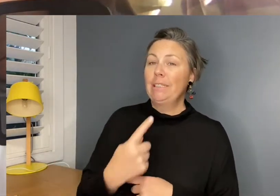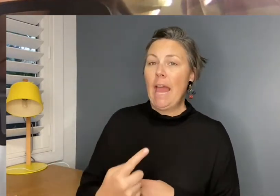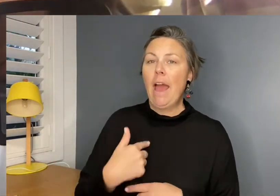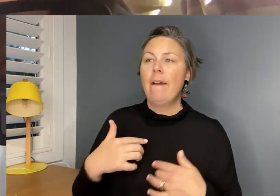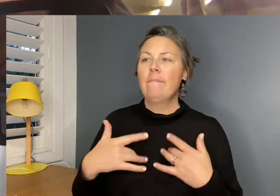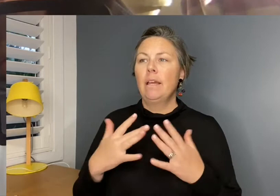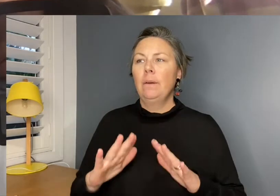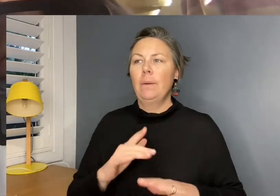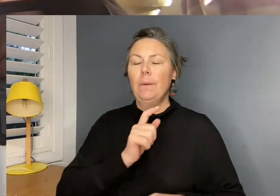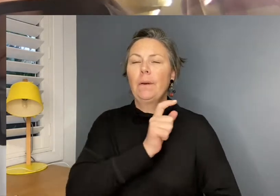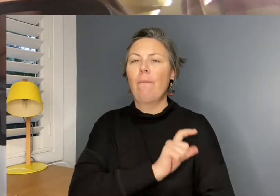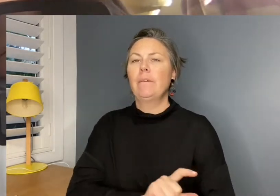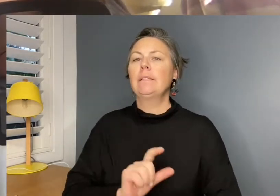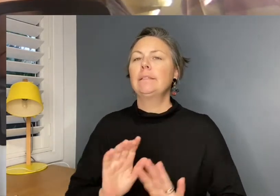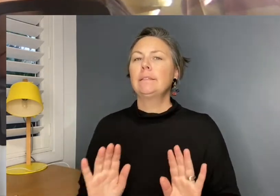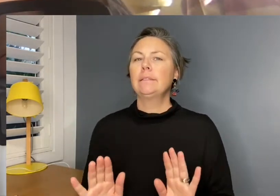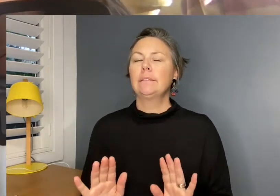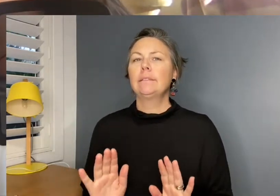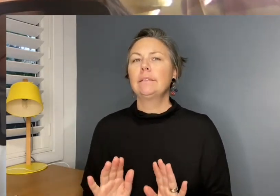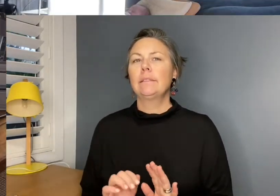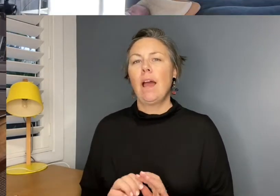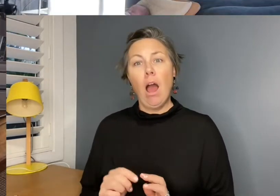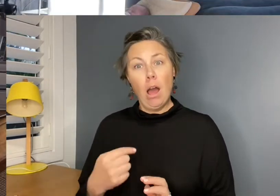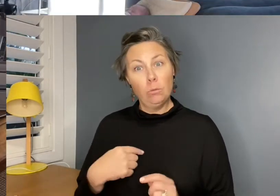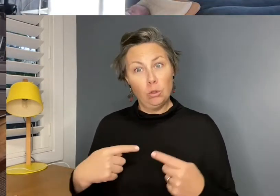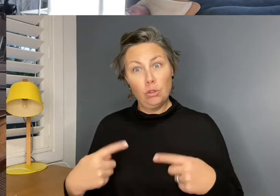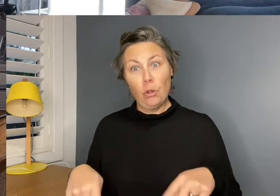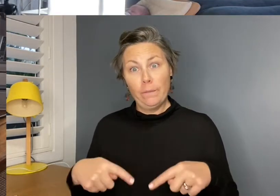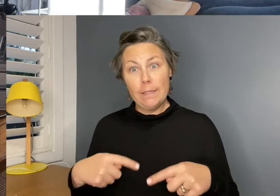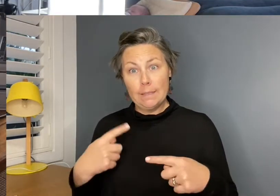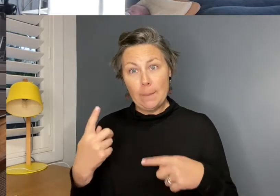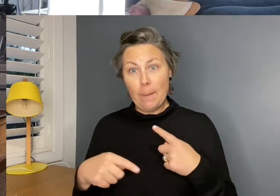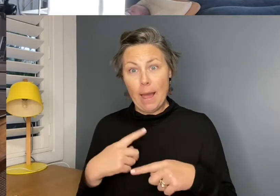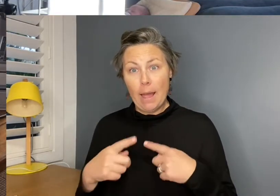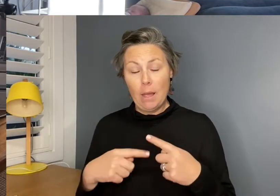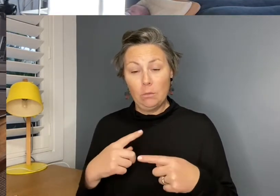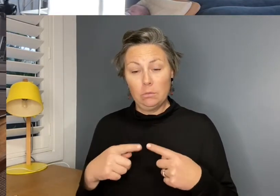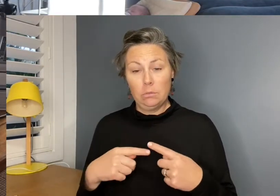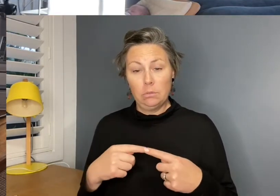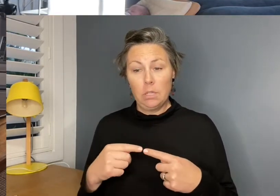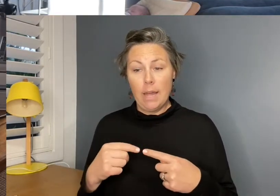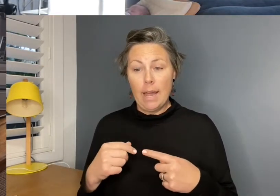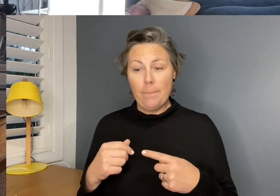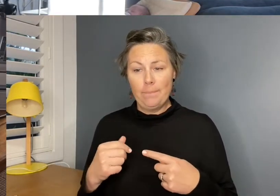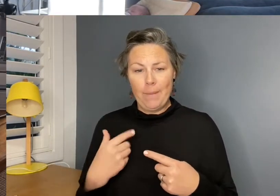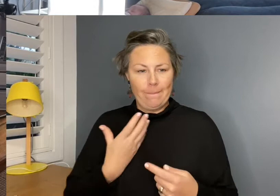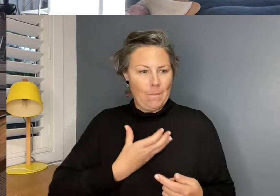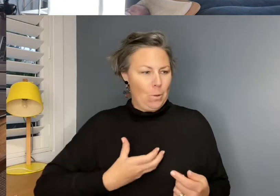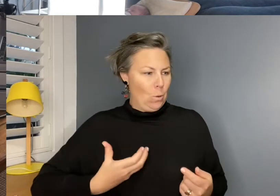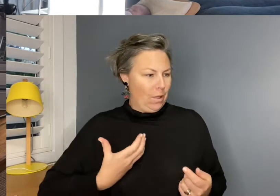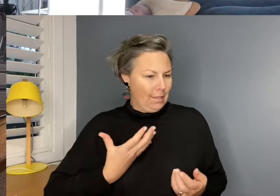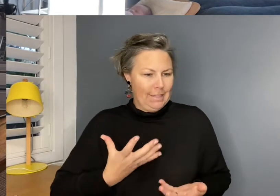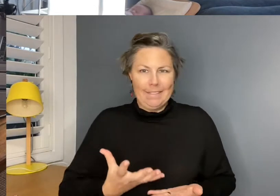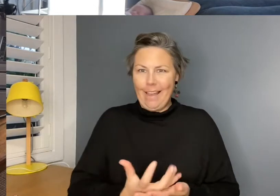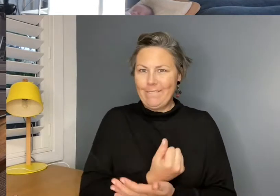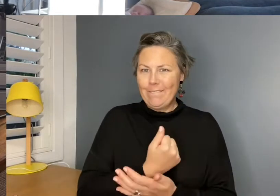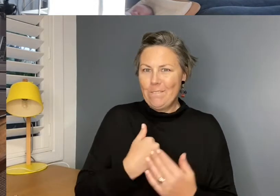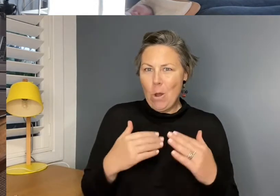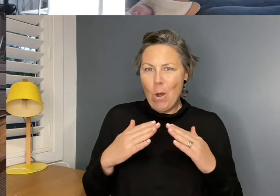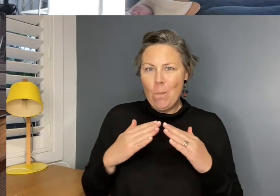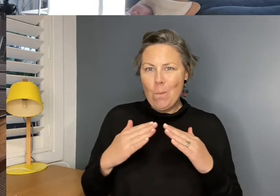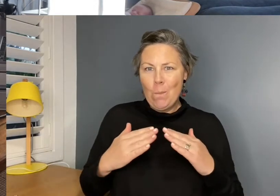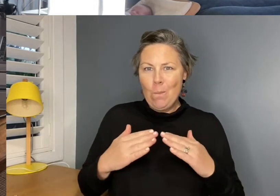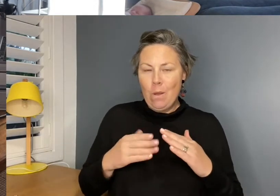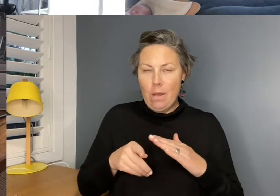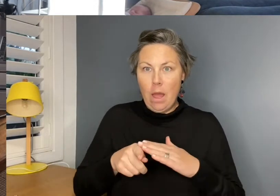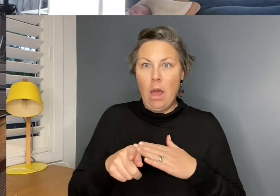home into the very sterile hospital environment. And also you hadn't had a lot of opportunities. Obviously you'd gone there for appointments and stuff, but you couldn't really